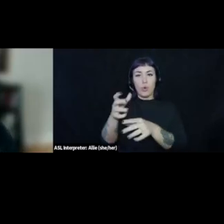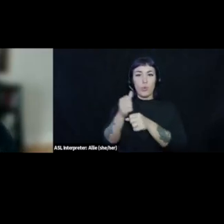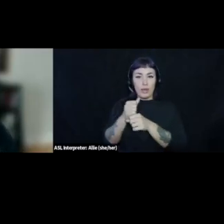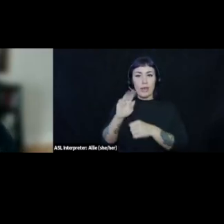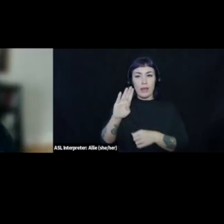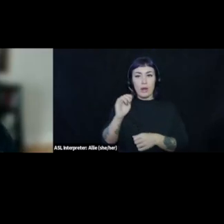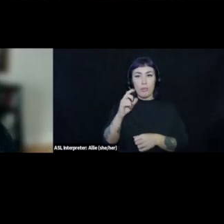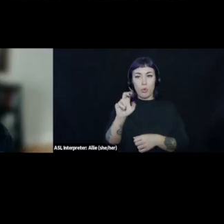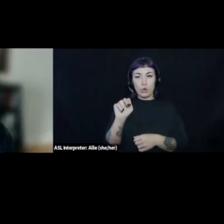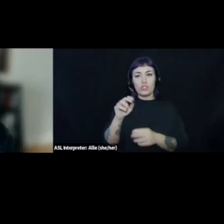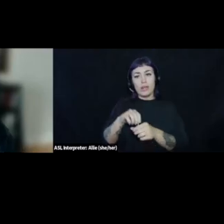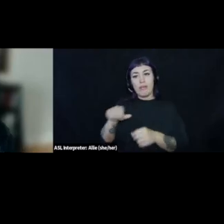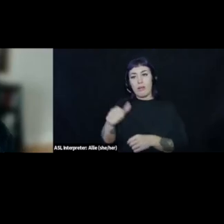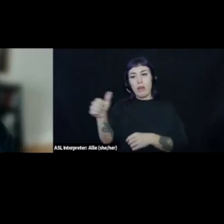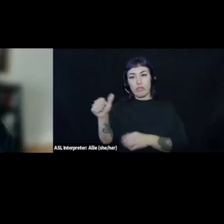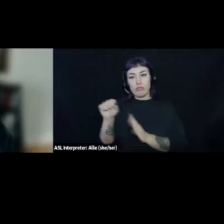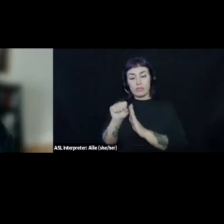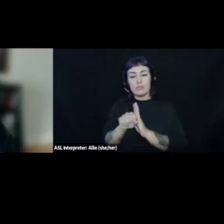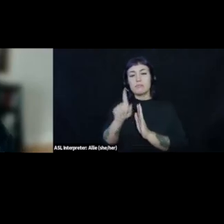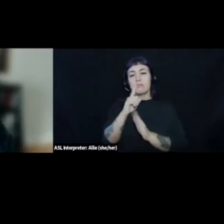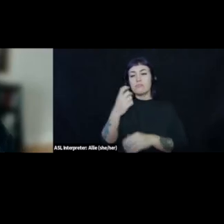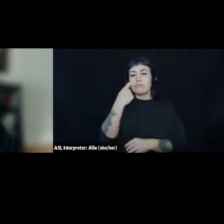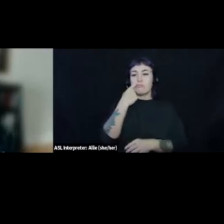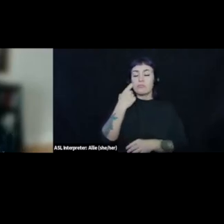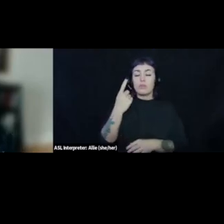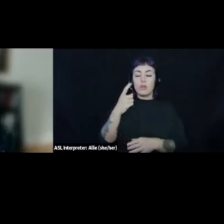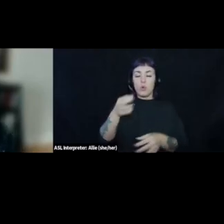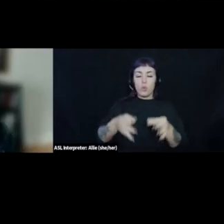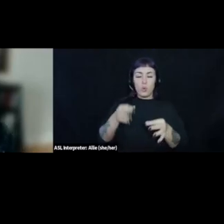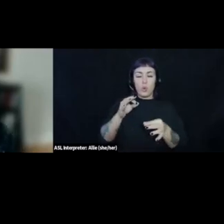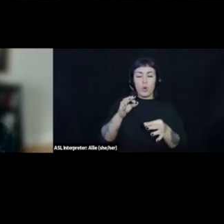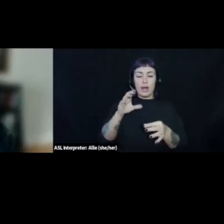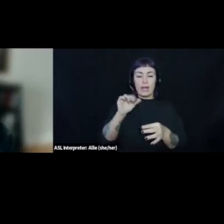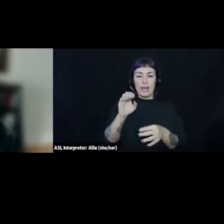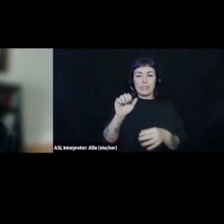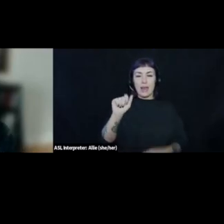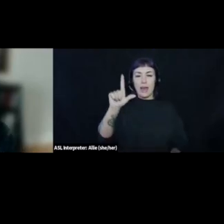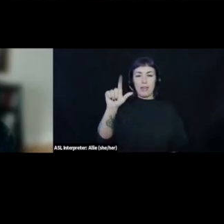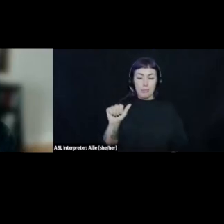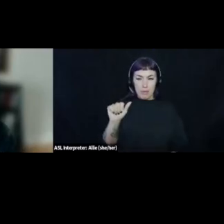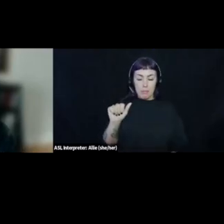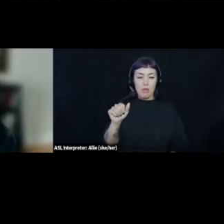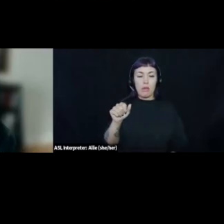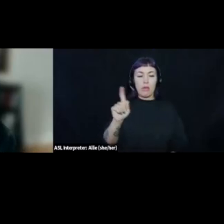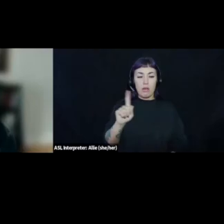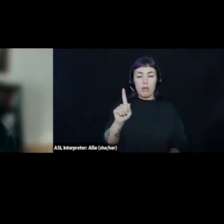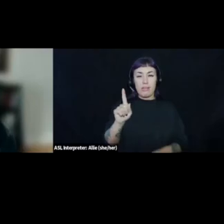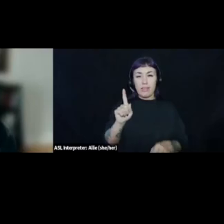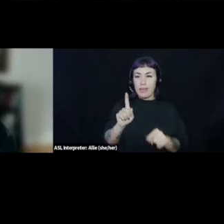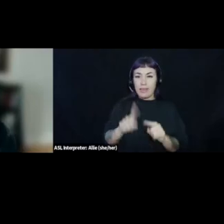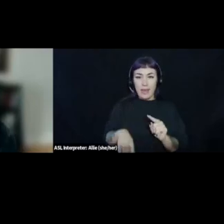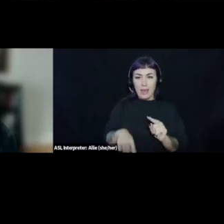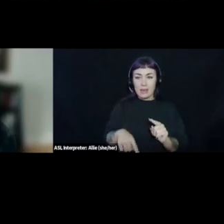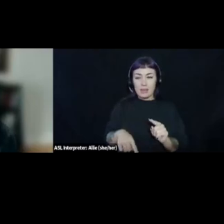in another state. There was recently a court case, I think in Alabama, that they cannot